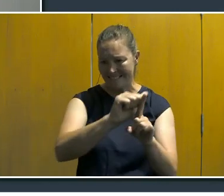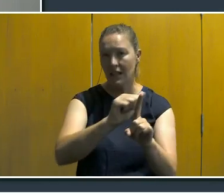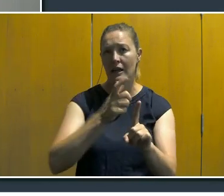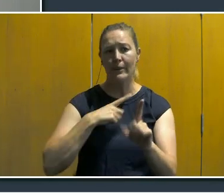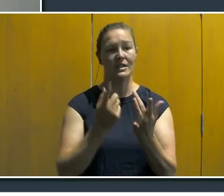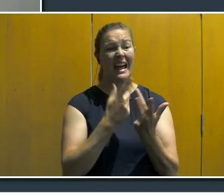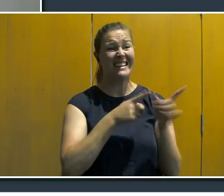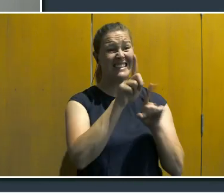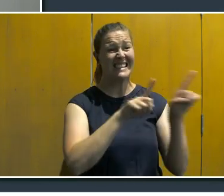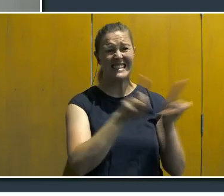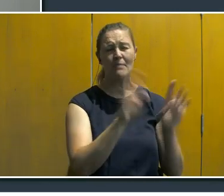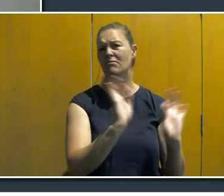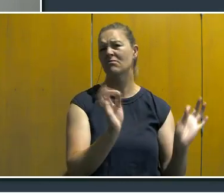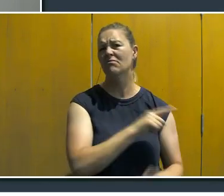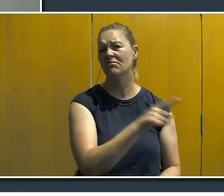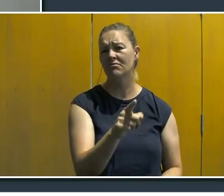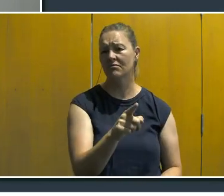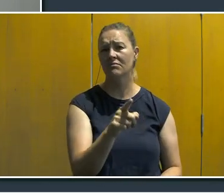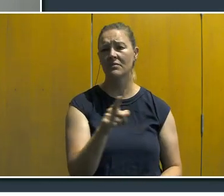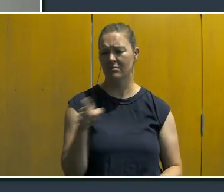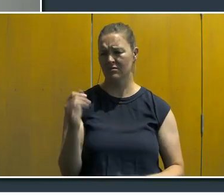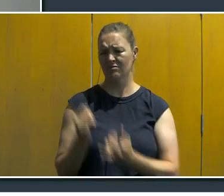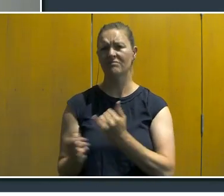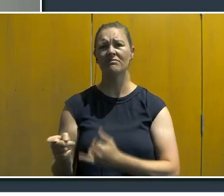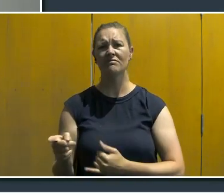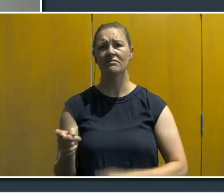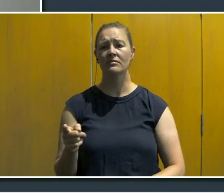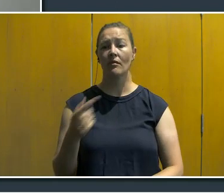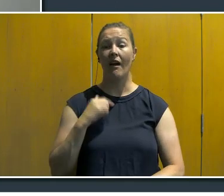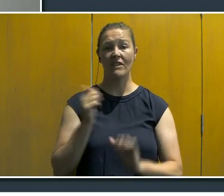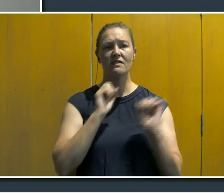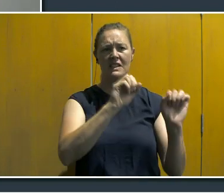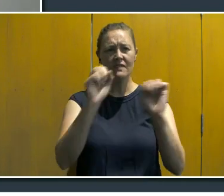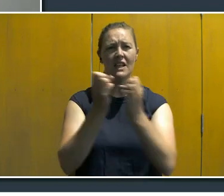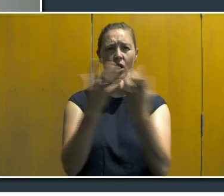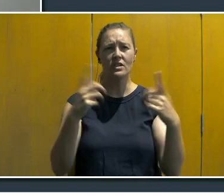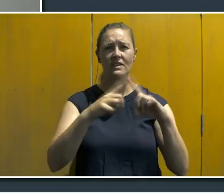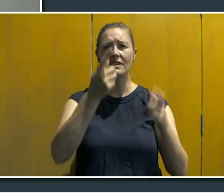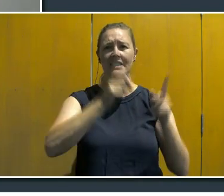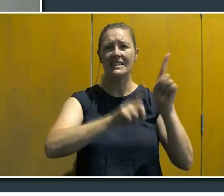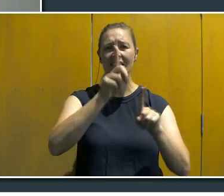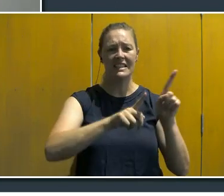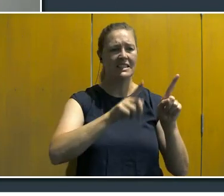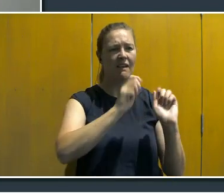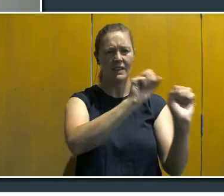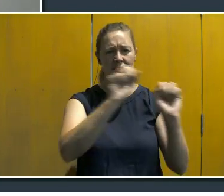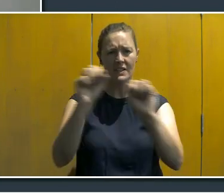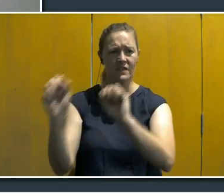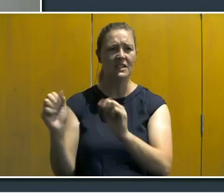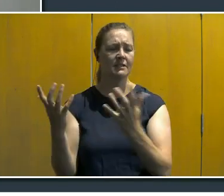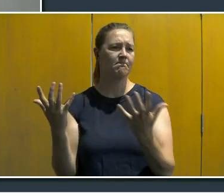other cities. And I've visited most of them in the North Island, and to me, I don't